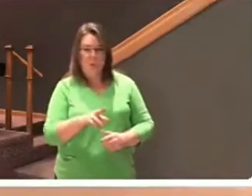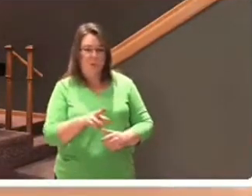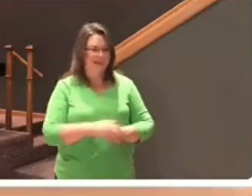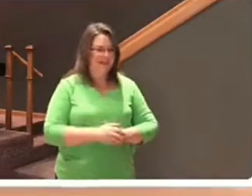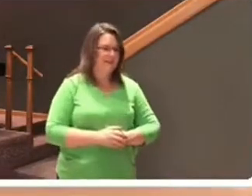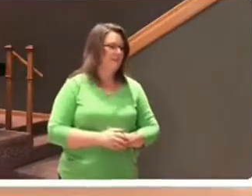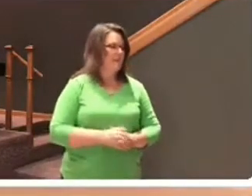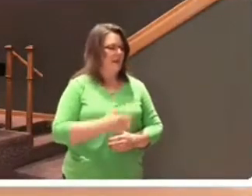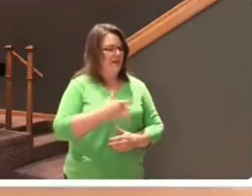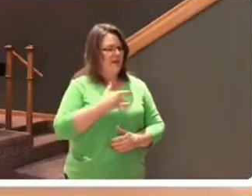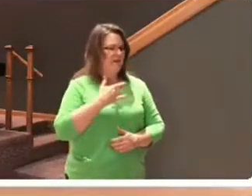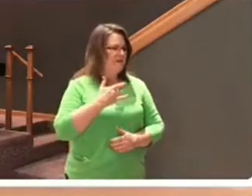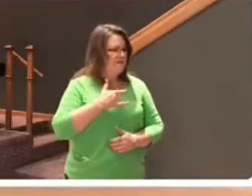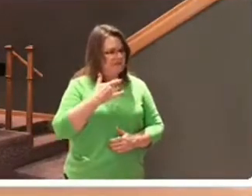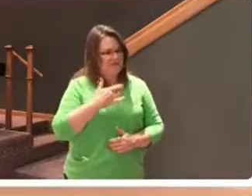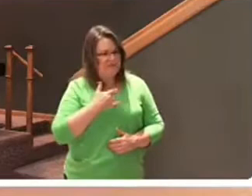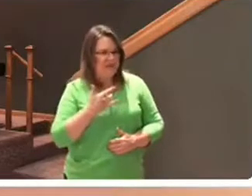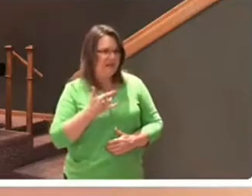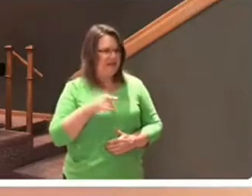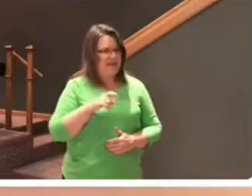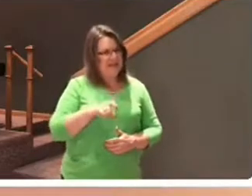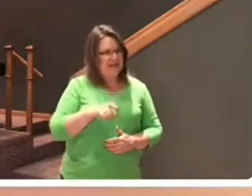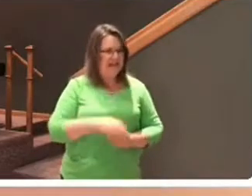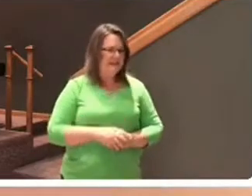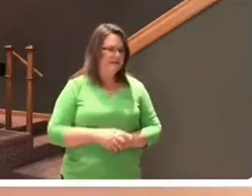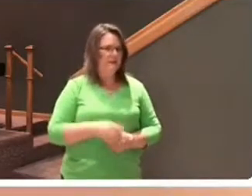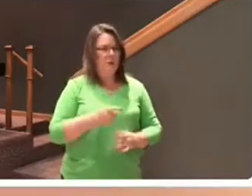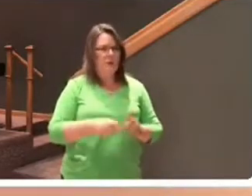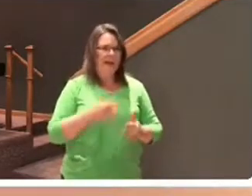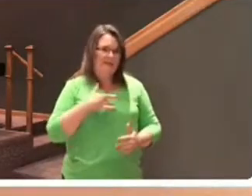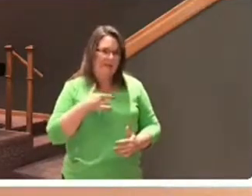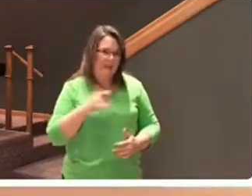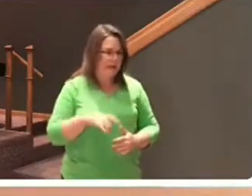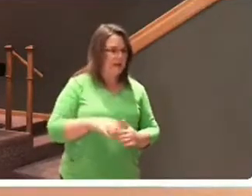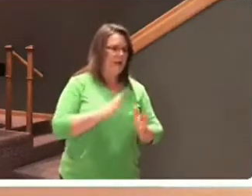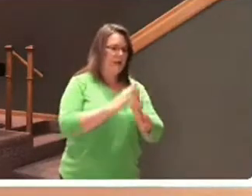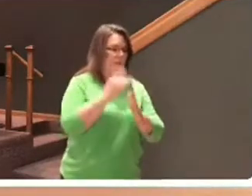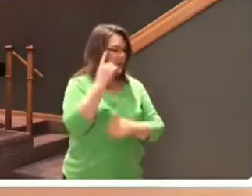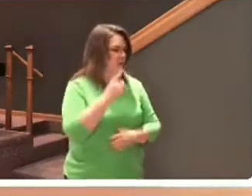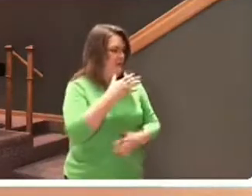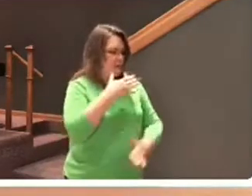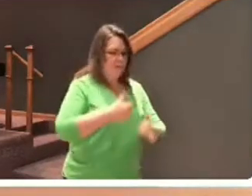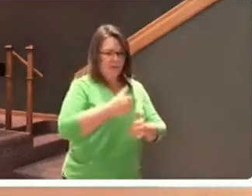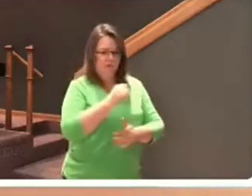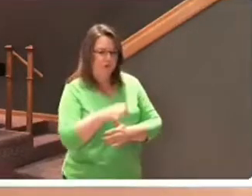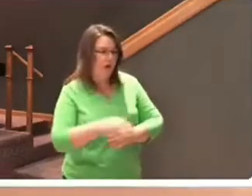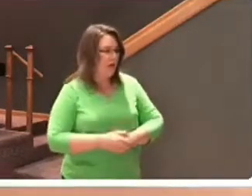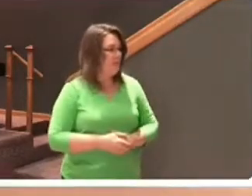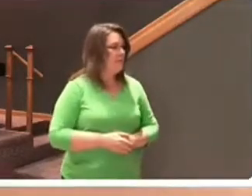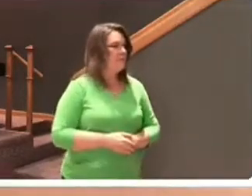Or feeling-based needs. They pray for better jobs,